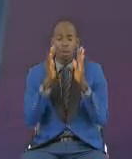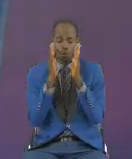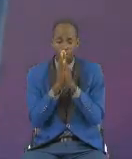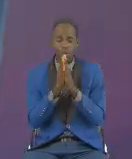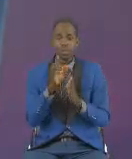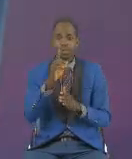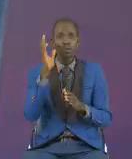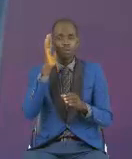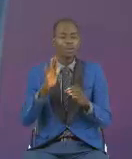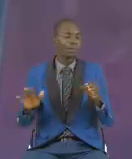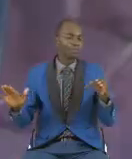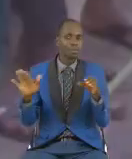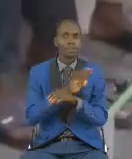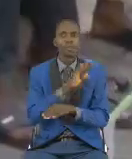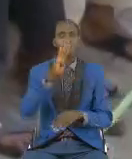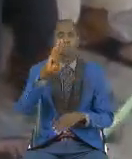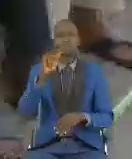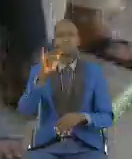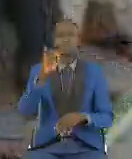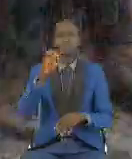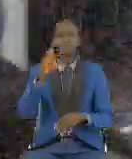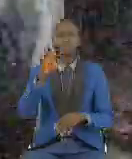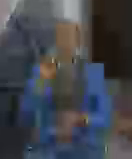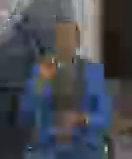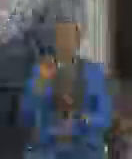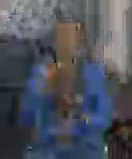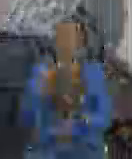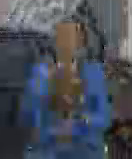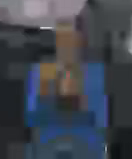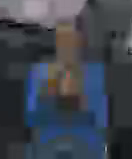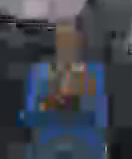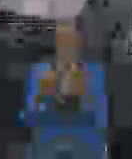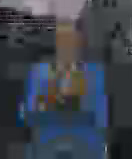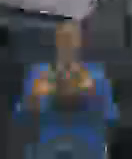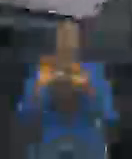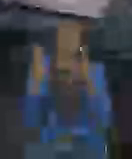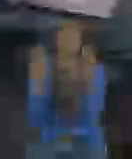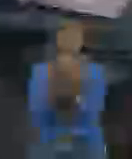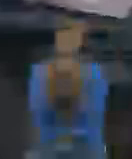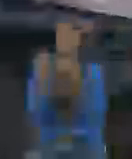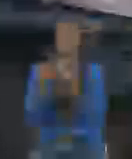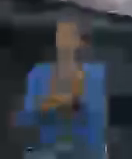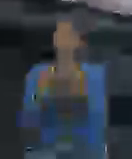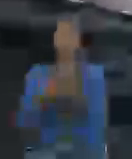by Jerusalem's state. Every community, every village, every town,